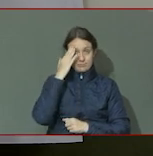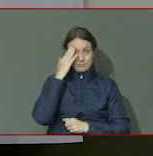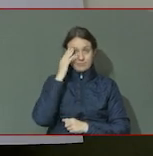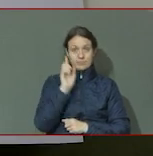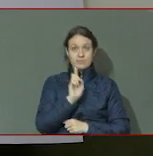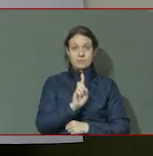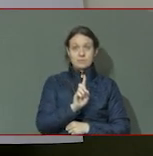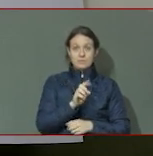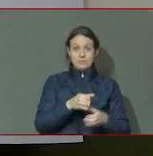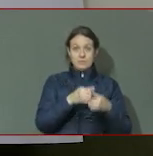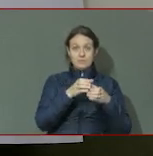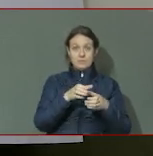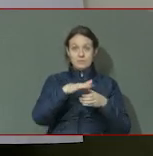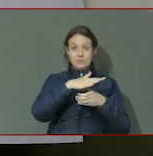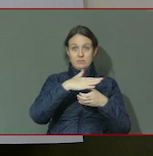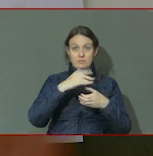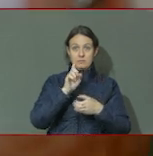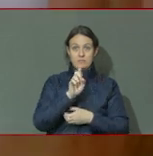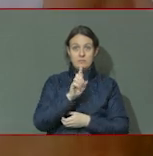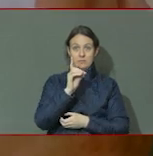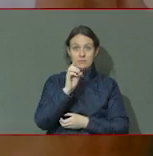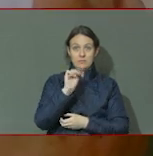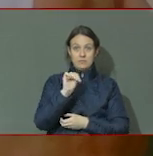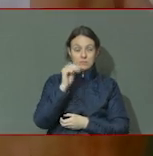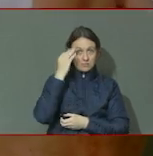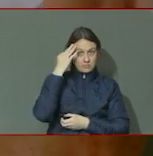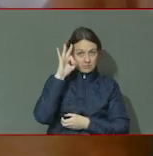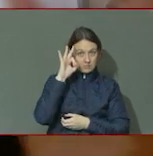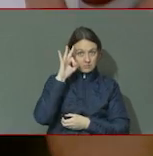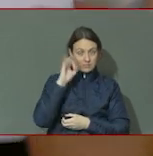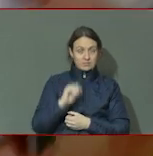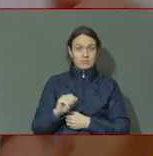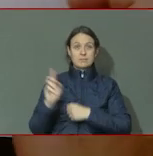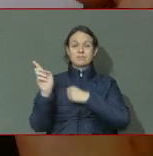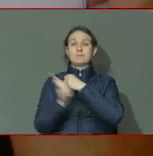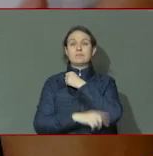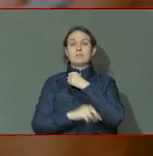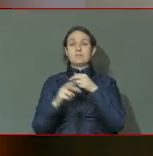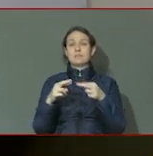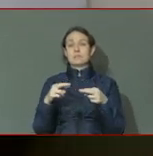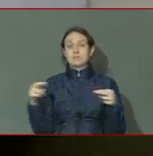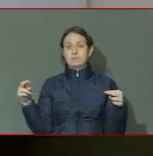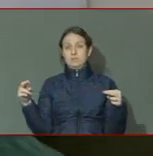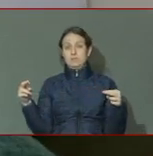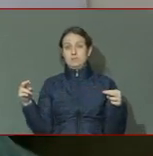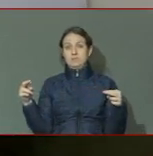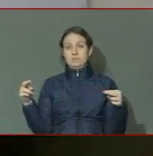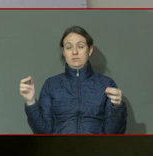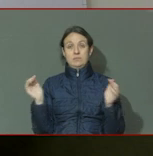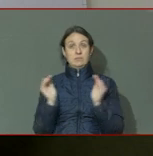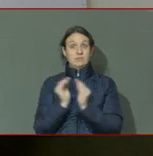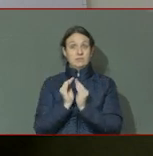cubic decimeter container. Boys and girls, the last row. I'm just telling you now all the